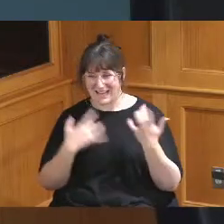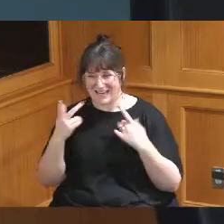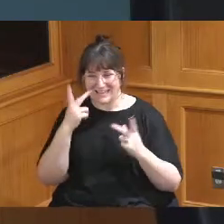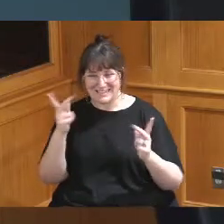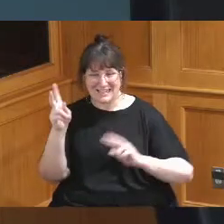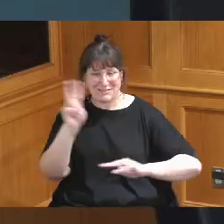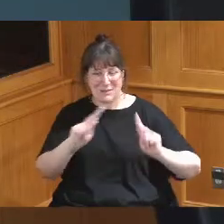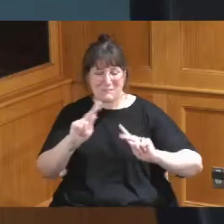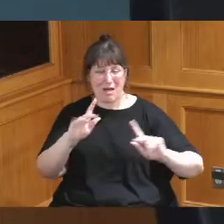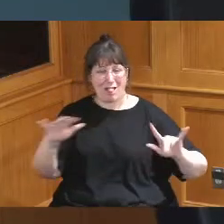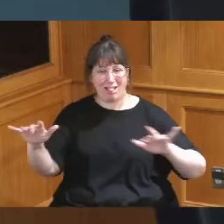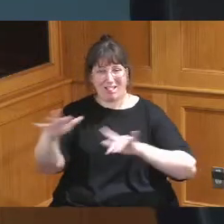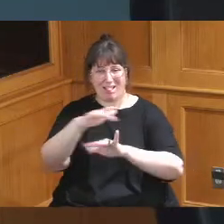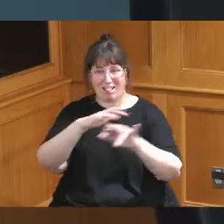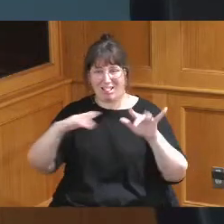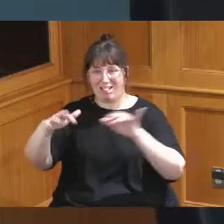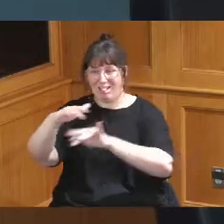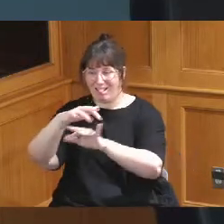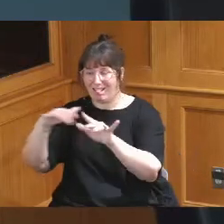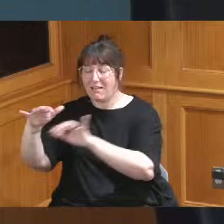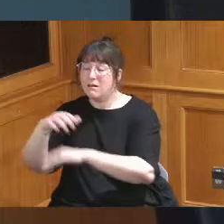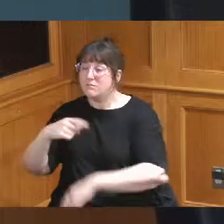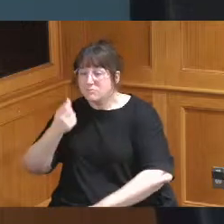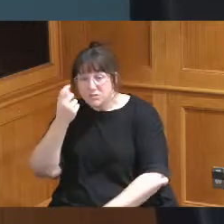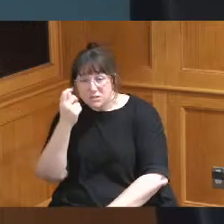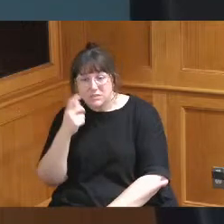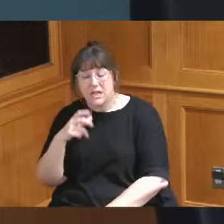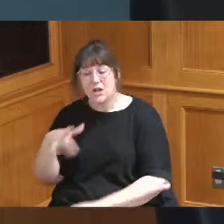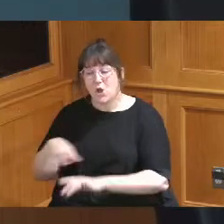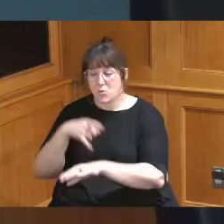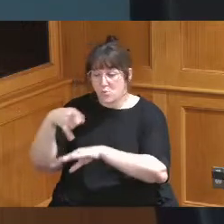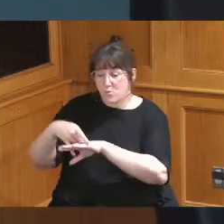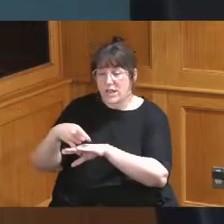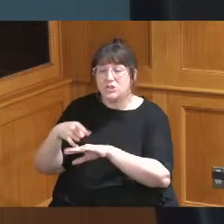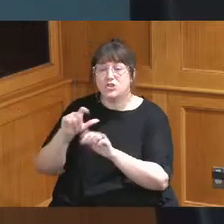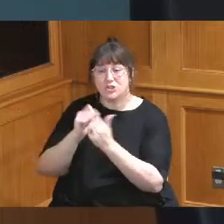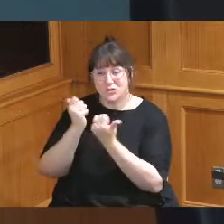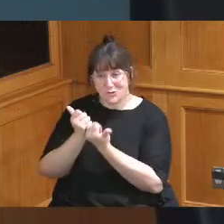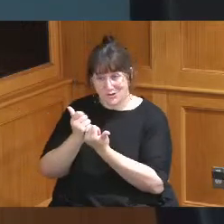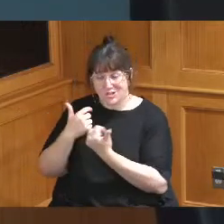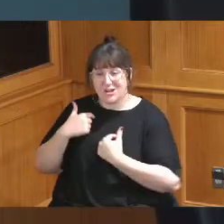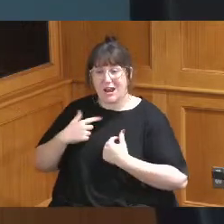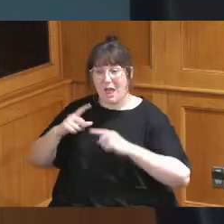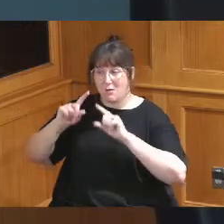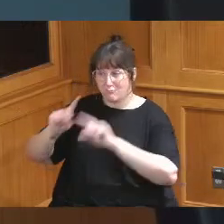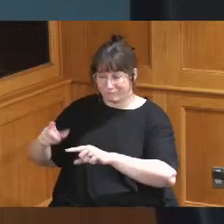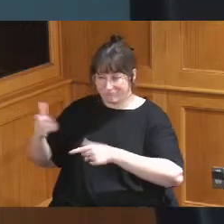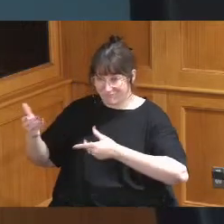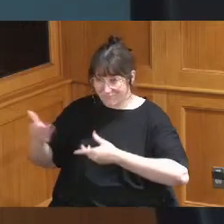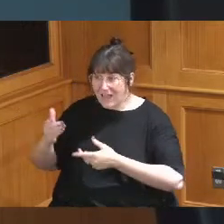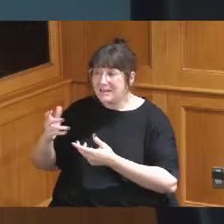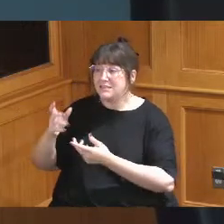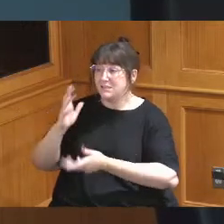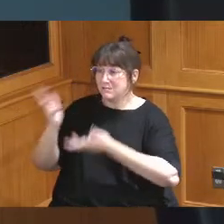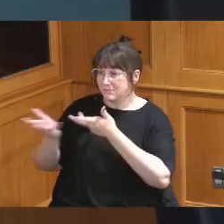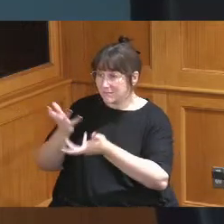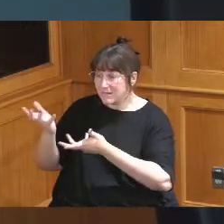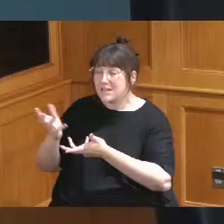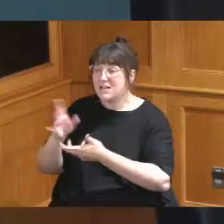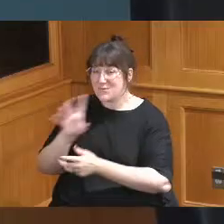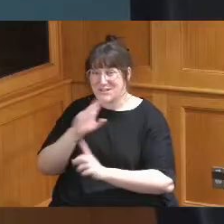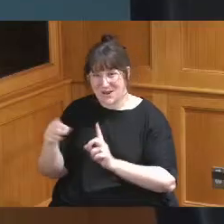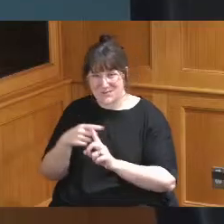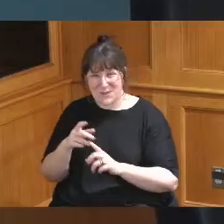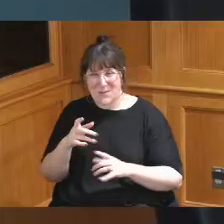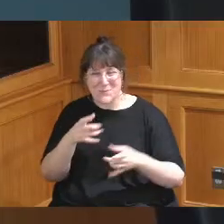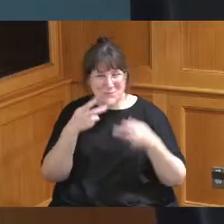down there. I also was invited out to talk to the Realtors Association, talked a lot about all things, including the Bengals,